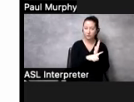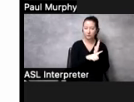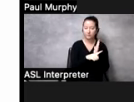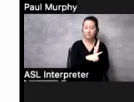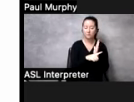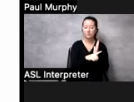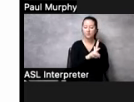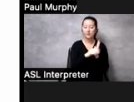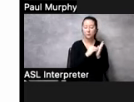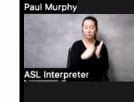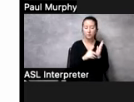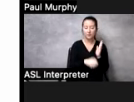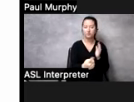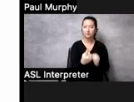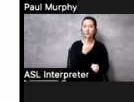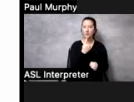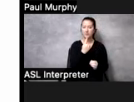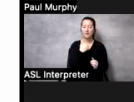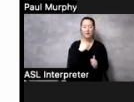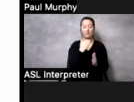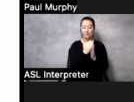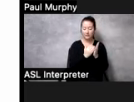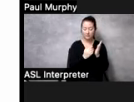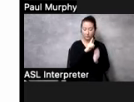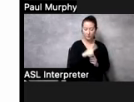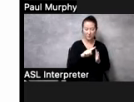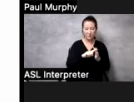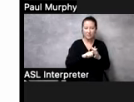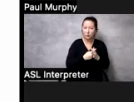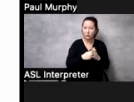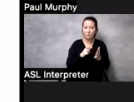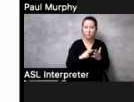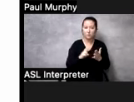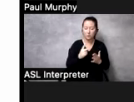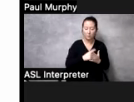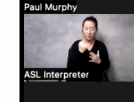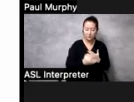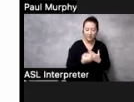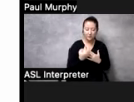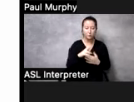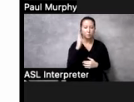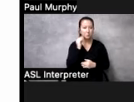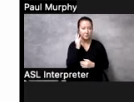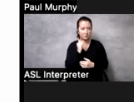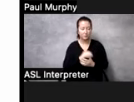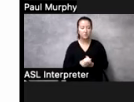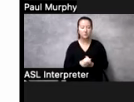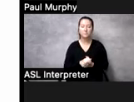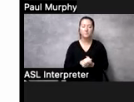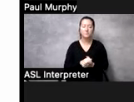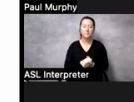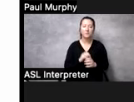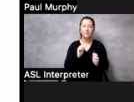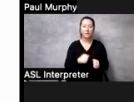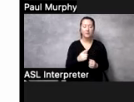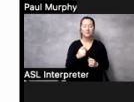student can come to the mentor with at the very start of a research project or research experience. And they can go